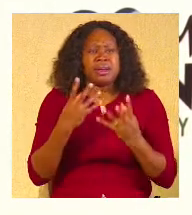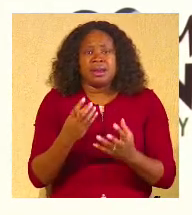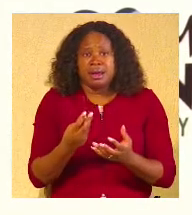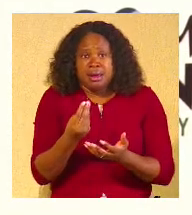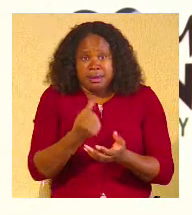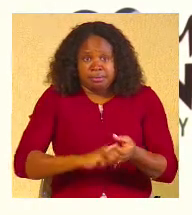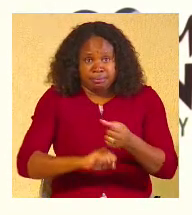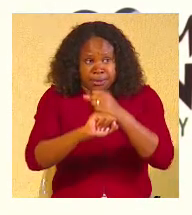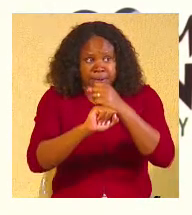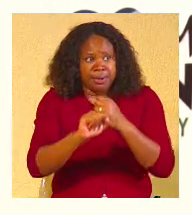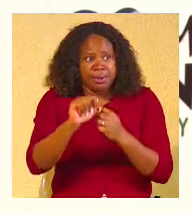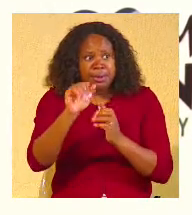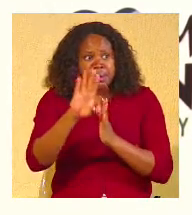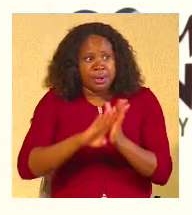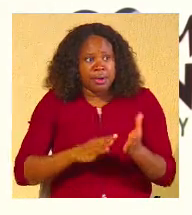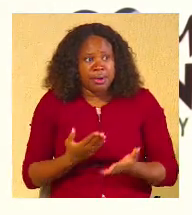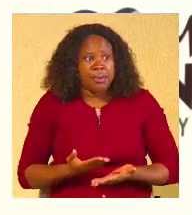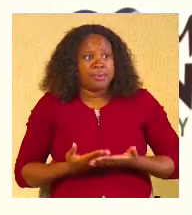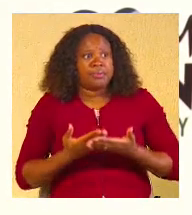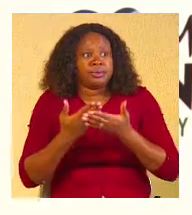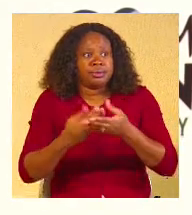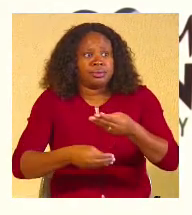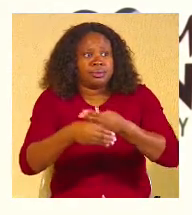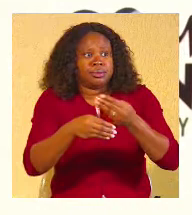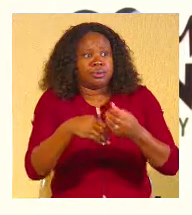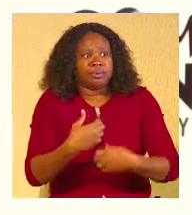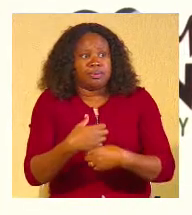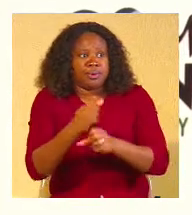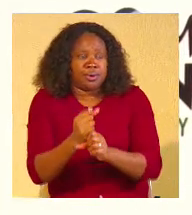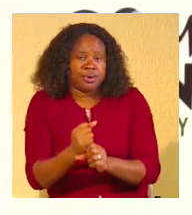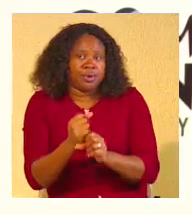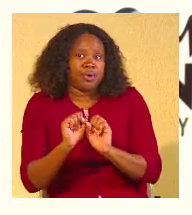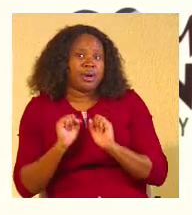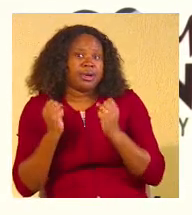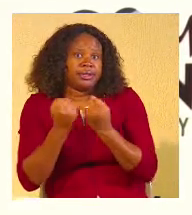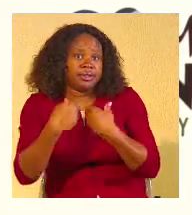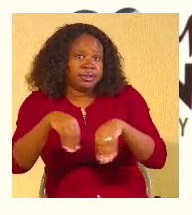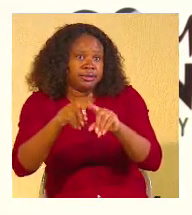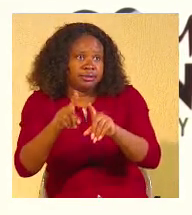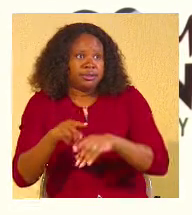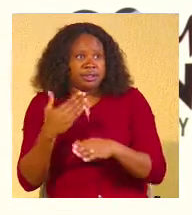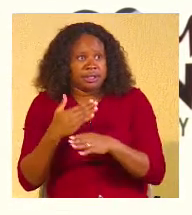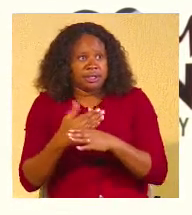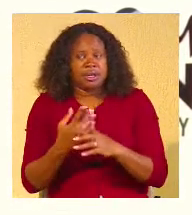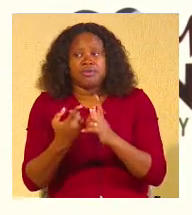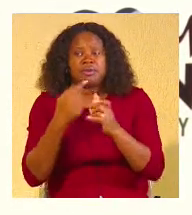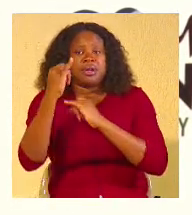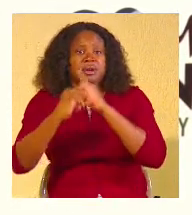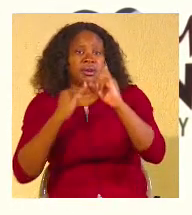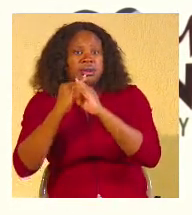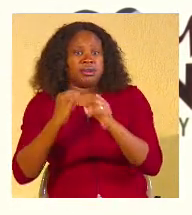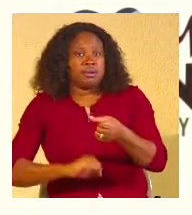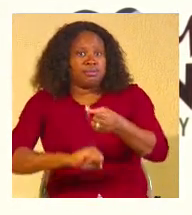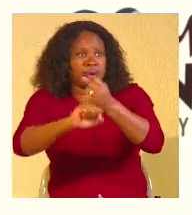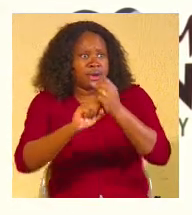come to enhance and contribute towards the project that civil society organizations do comes from international donors. Now,